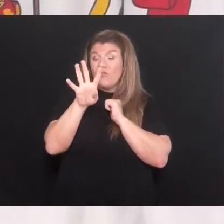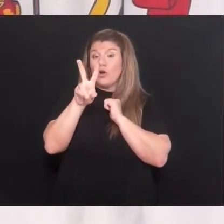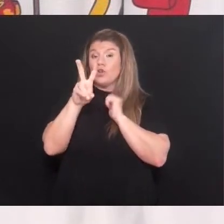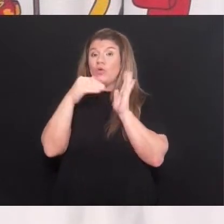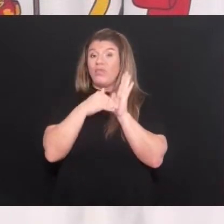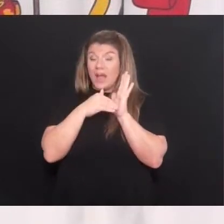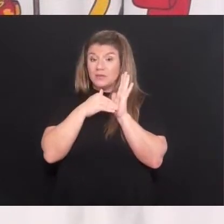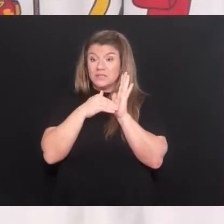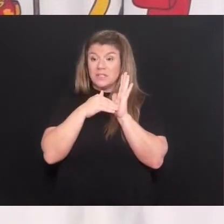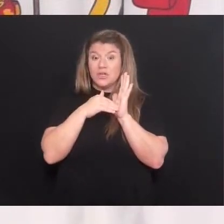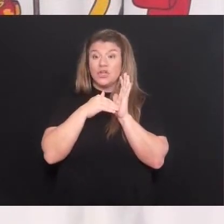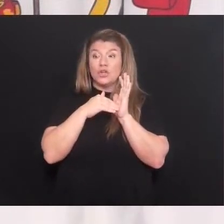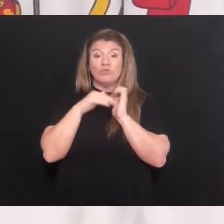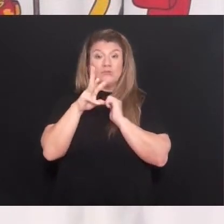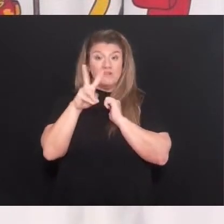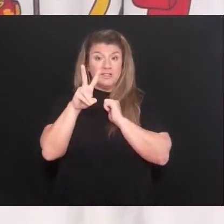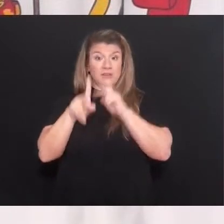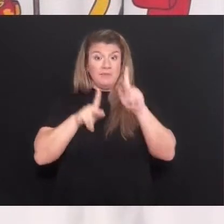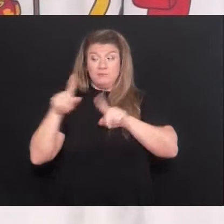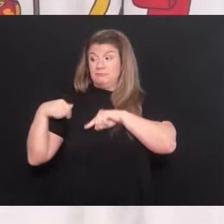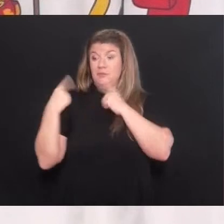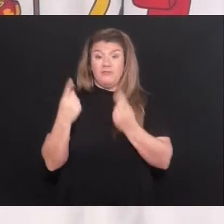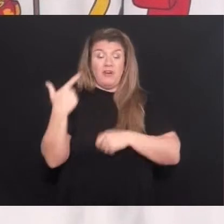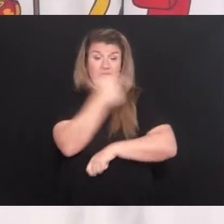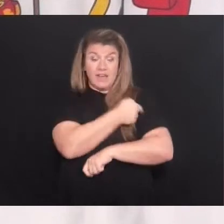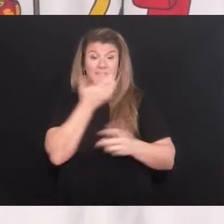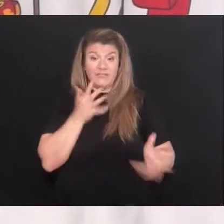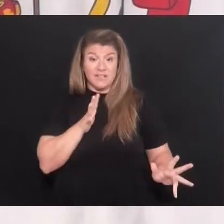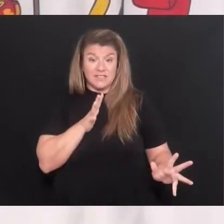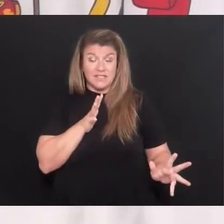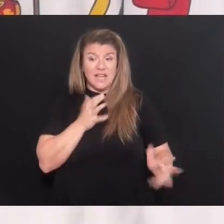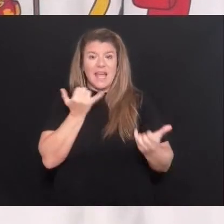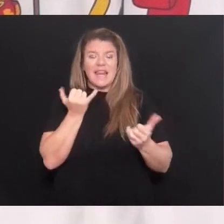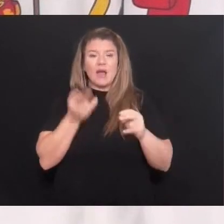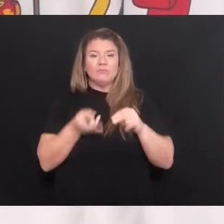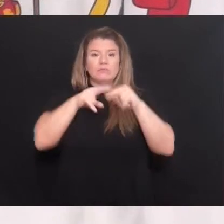1,142,000 West Virginians that have gotten vaccinated now, and we're up to